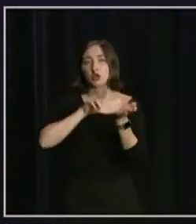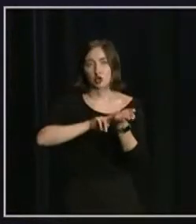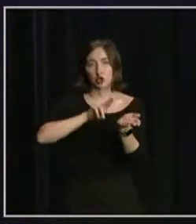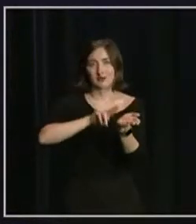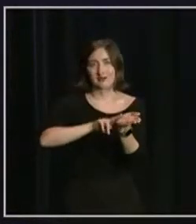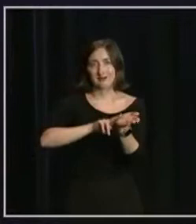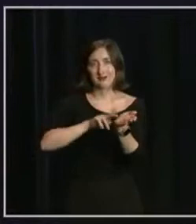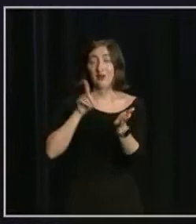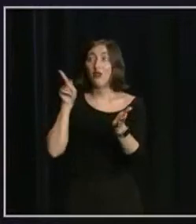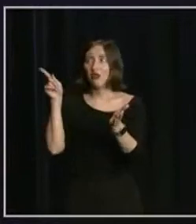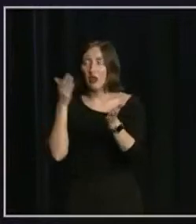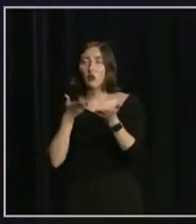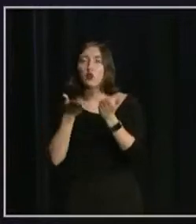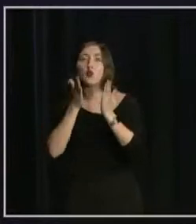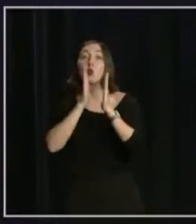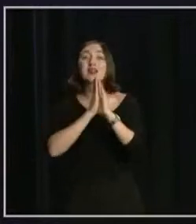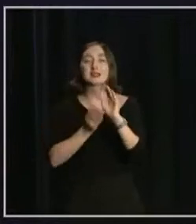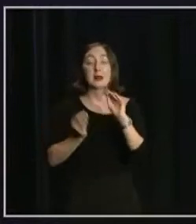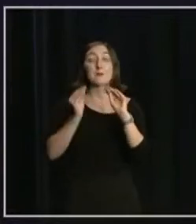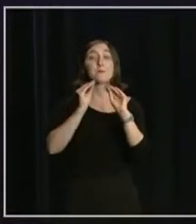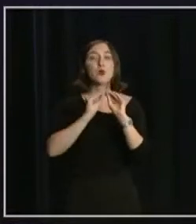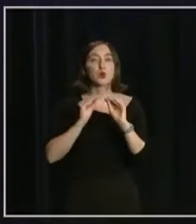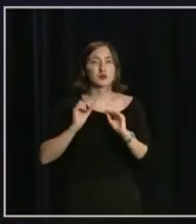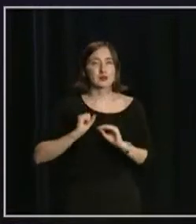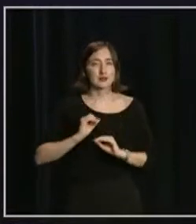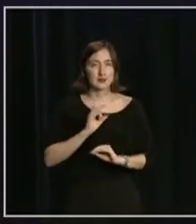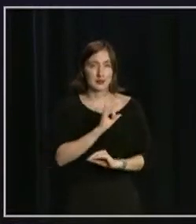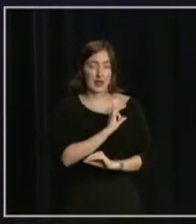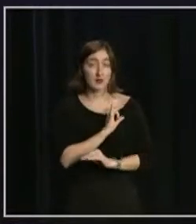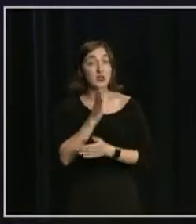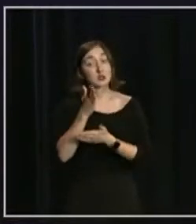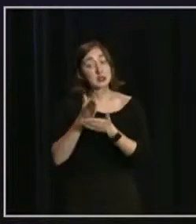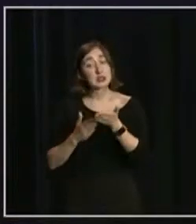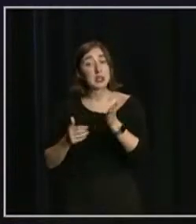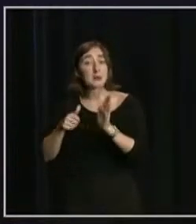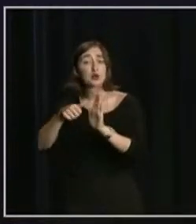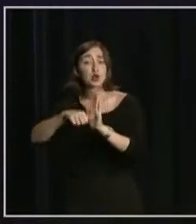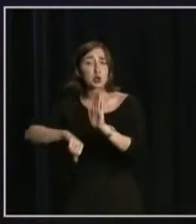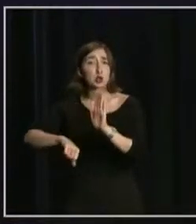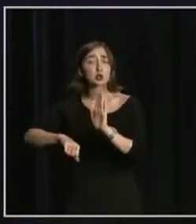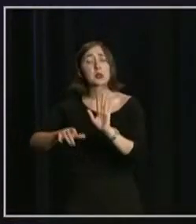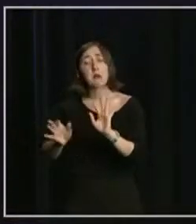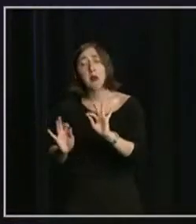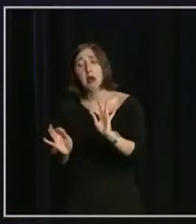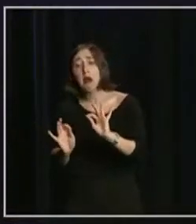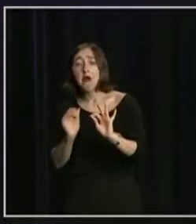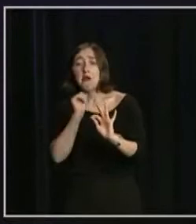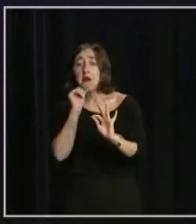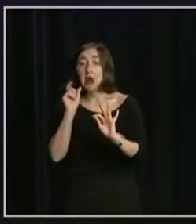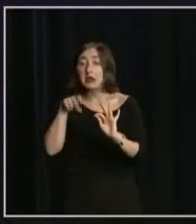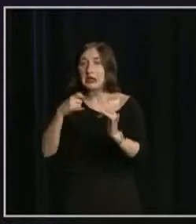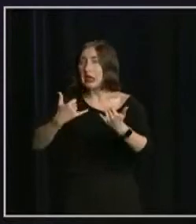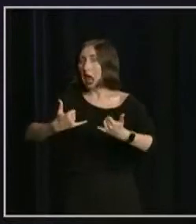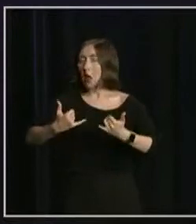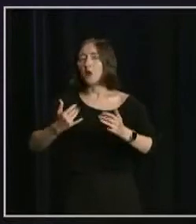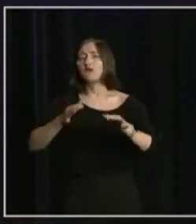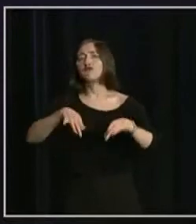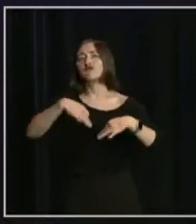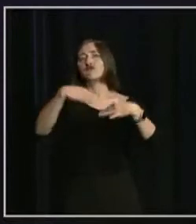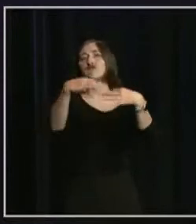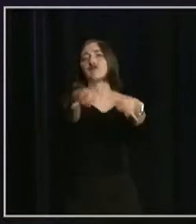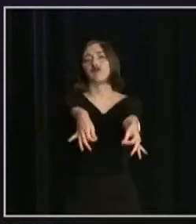have suspended some elective surgeries. They've rescheduled others. They're doing what they can internally in each of those facilities to